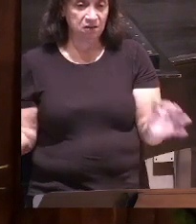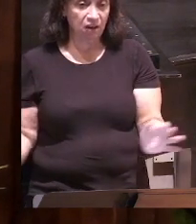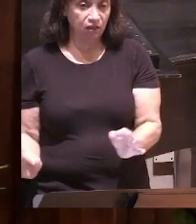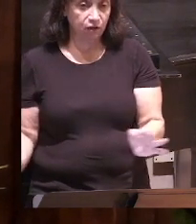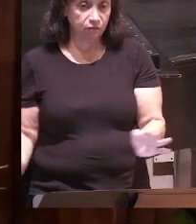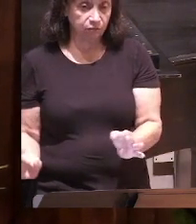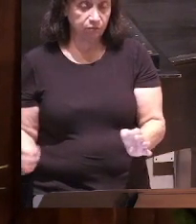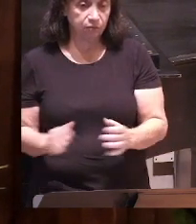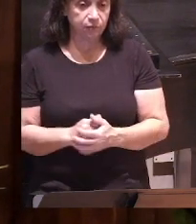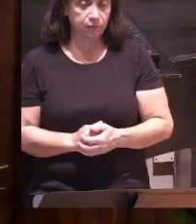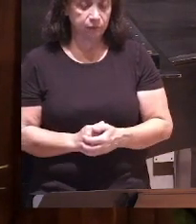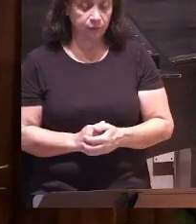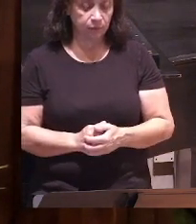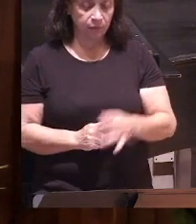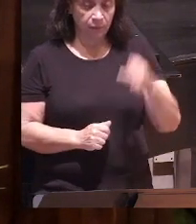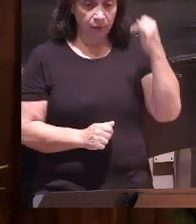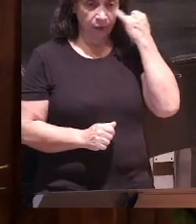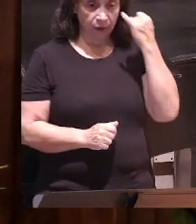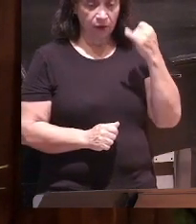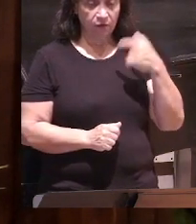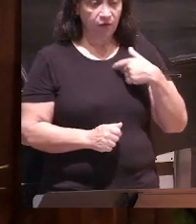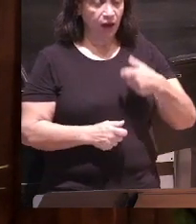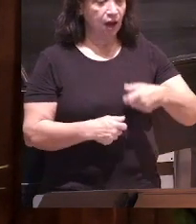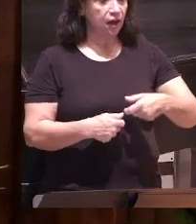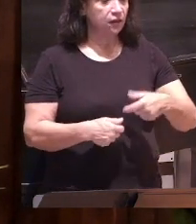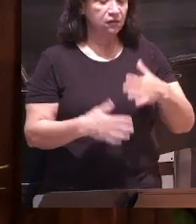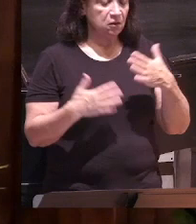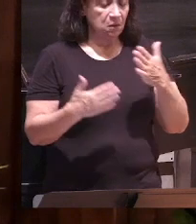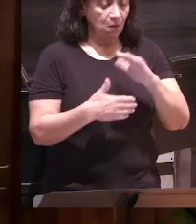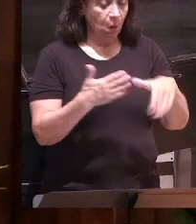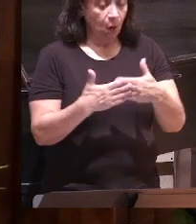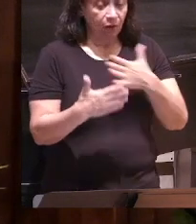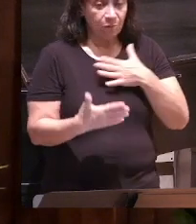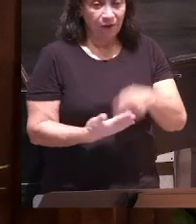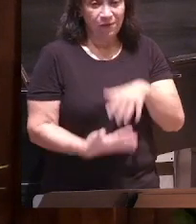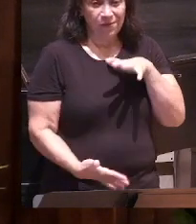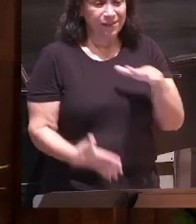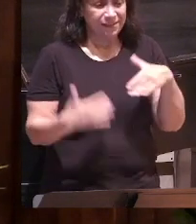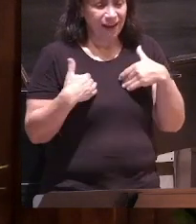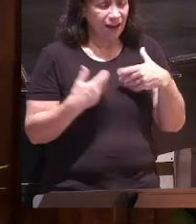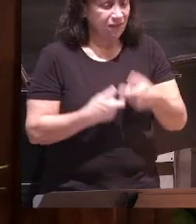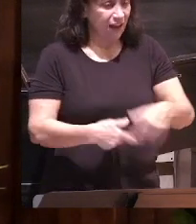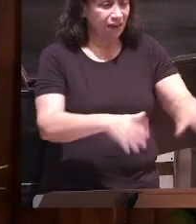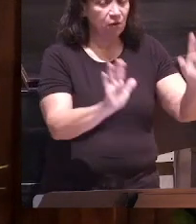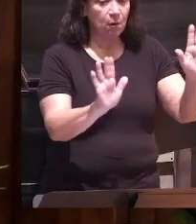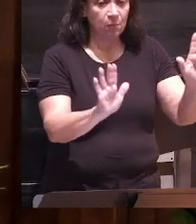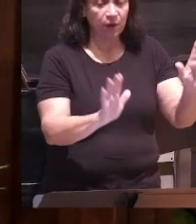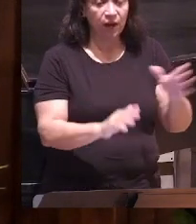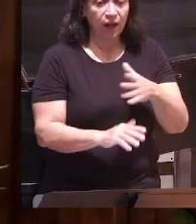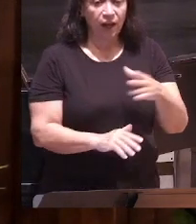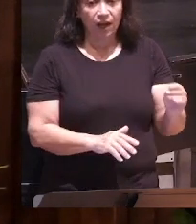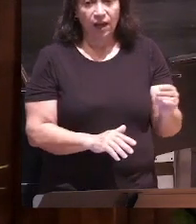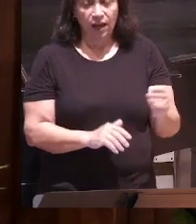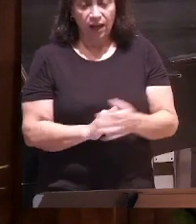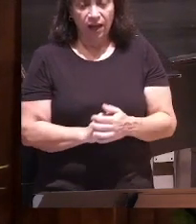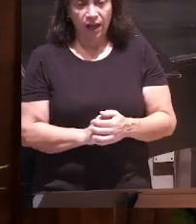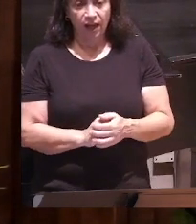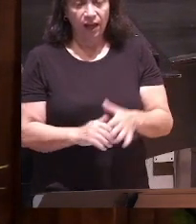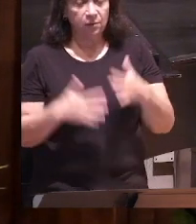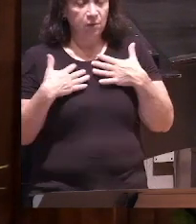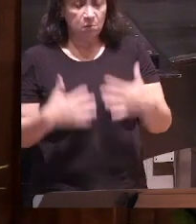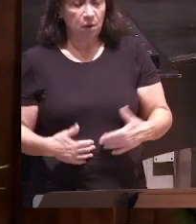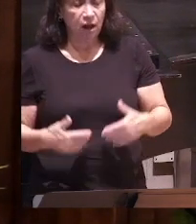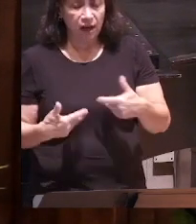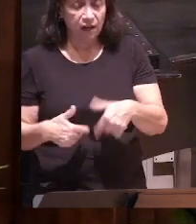nothing. If I give away all my possessions, and if I hand over my body so that